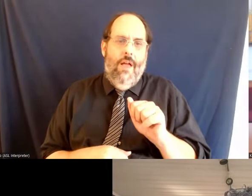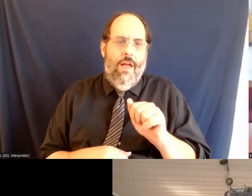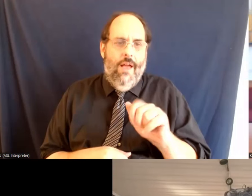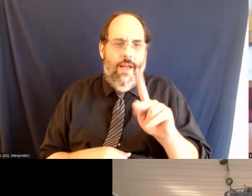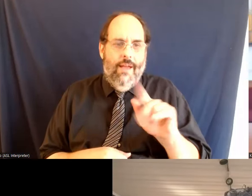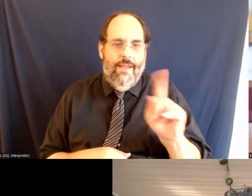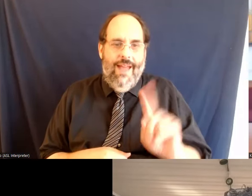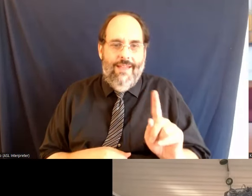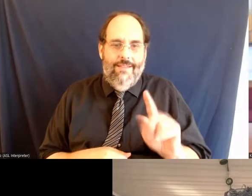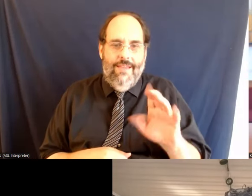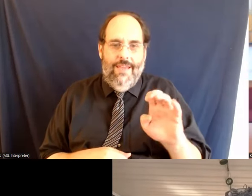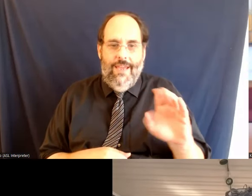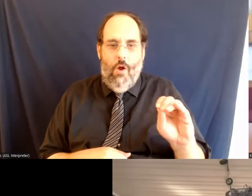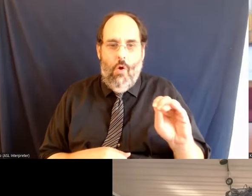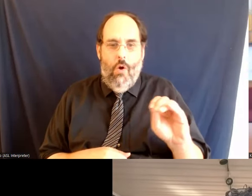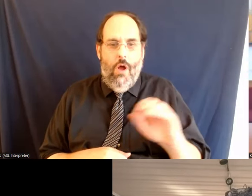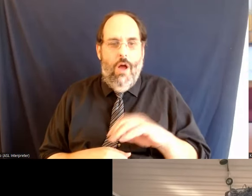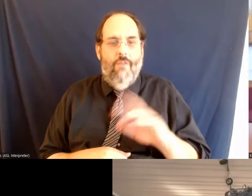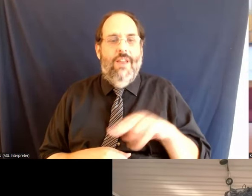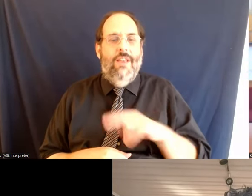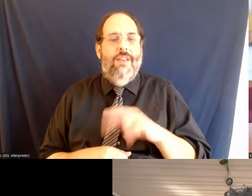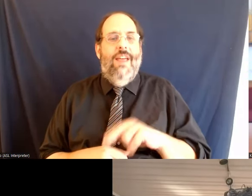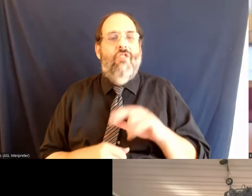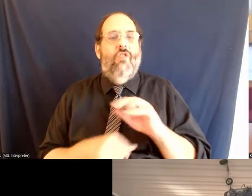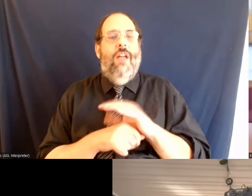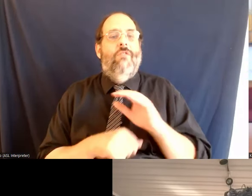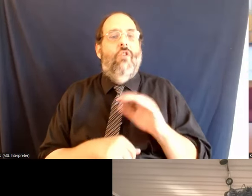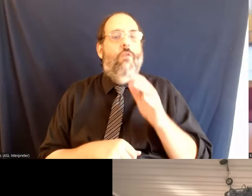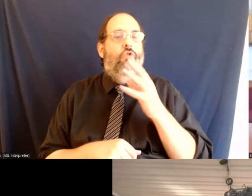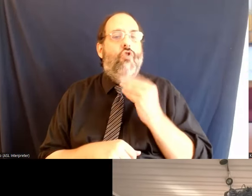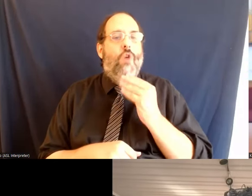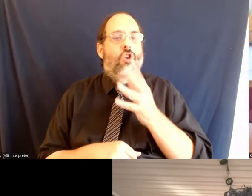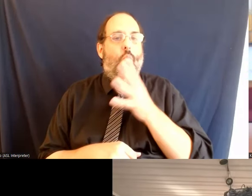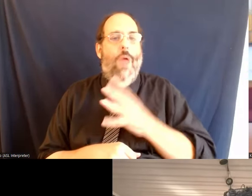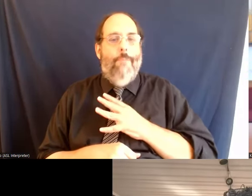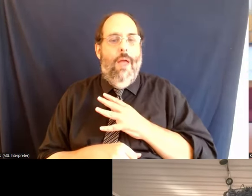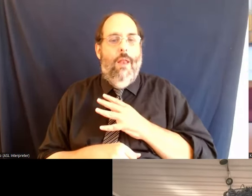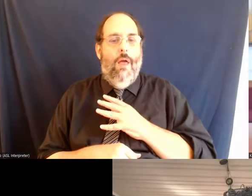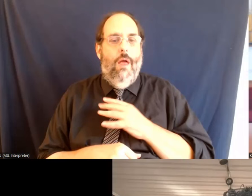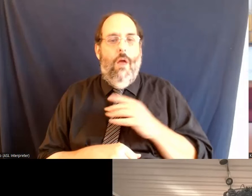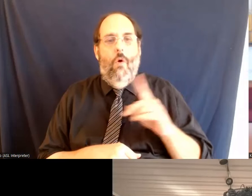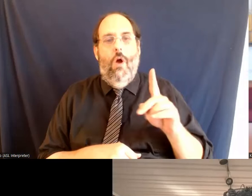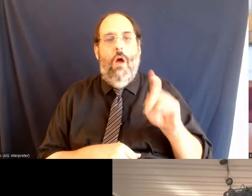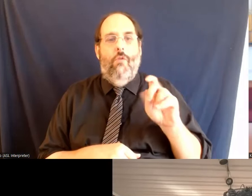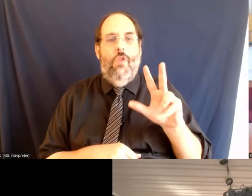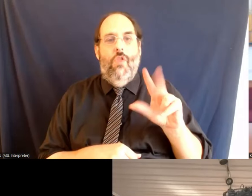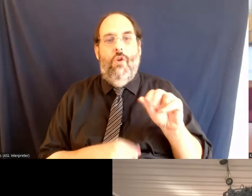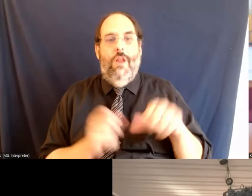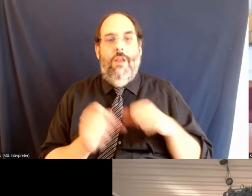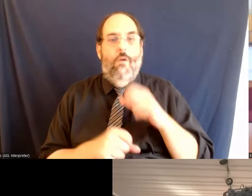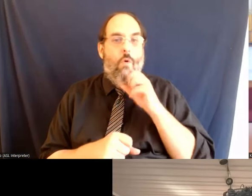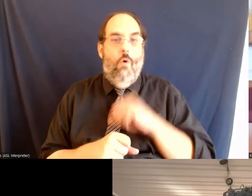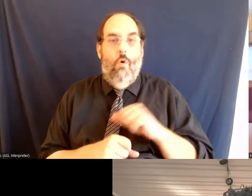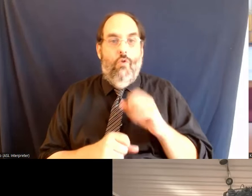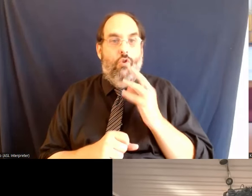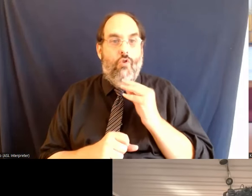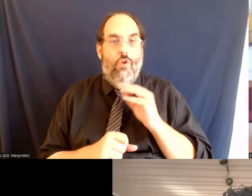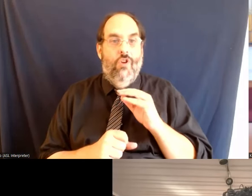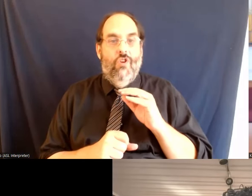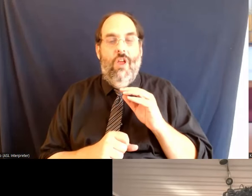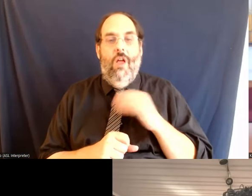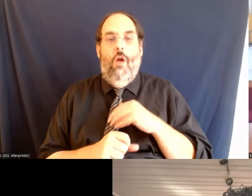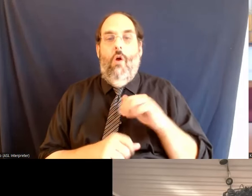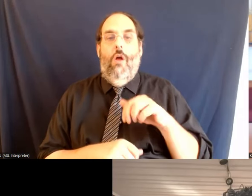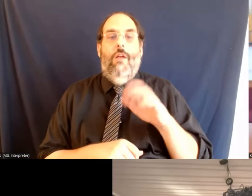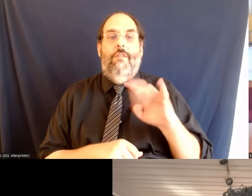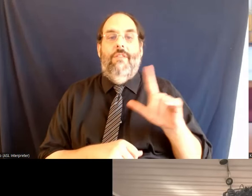the CEO of the National Council of Jewish Women, a 130-year-old Jewish feminist